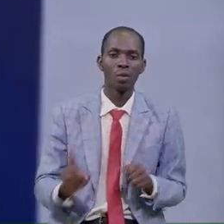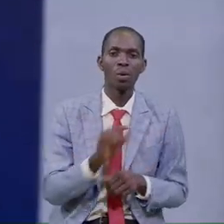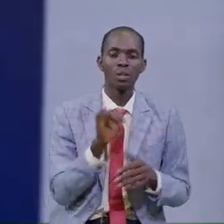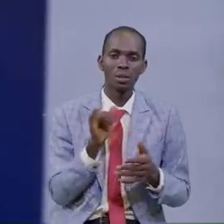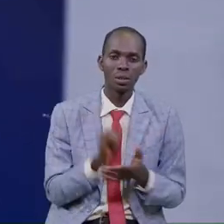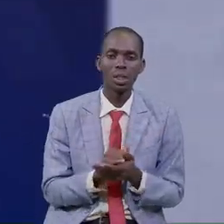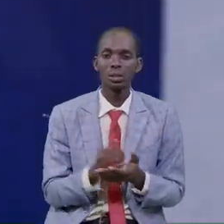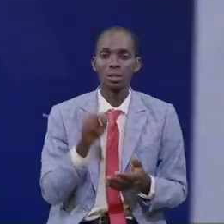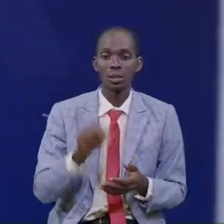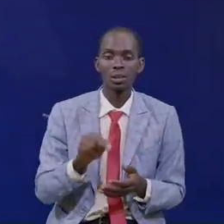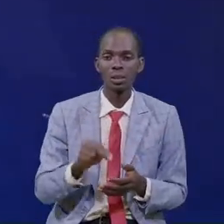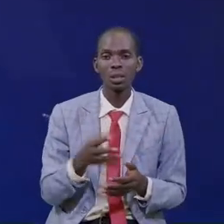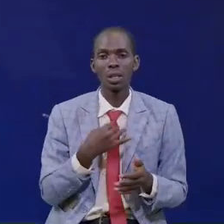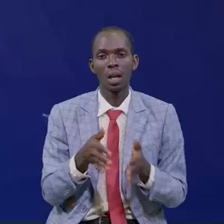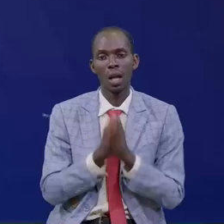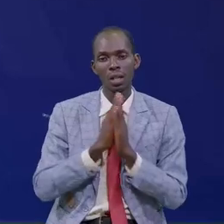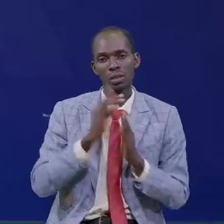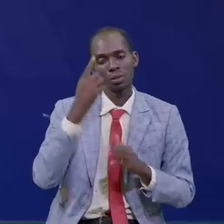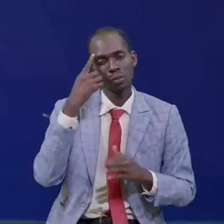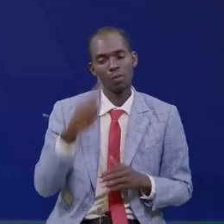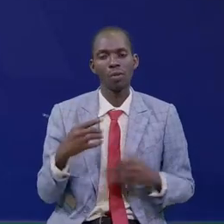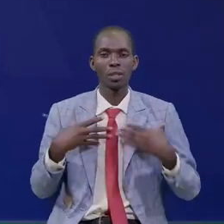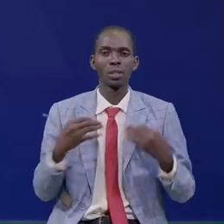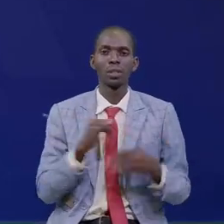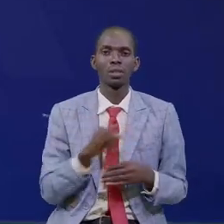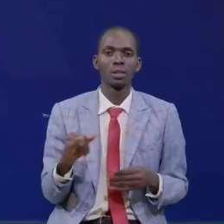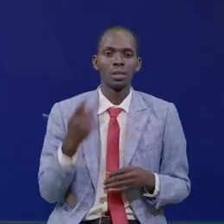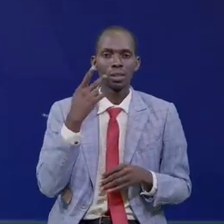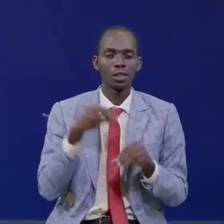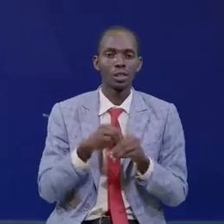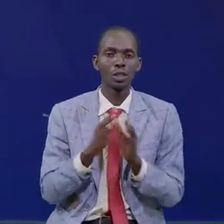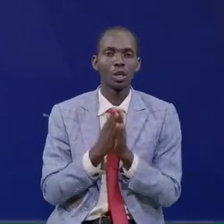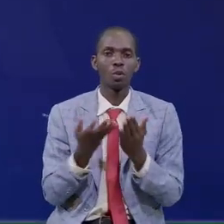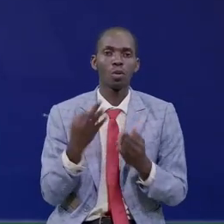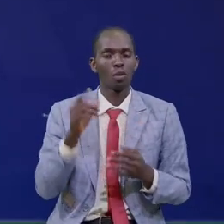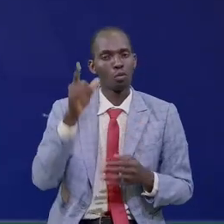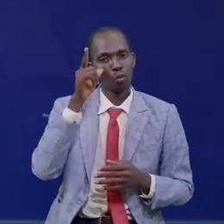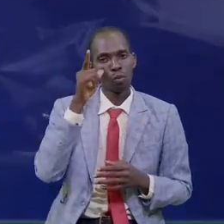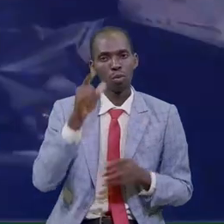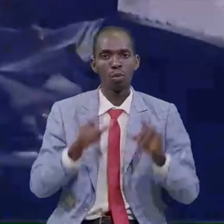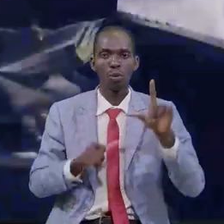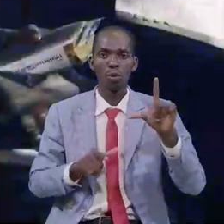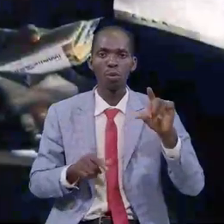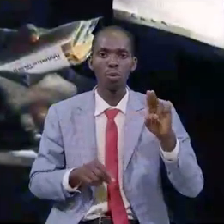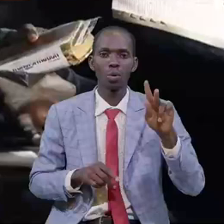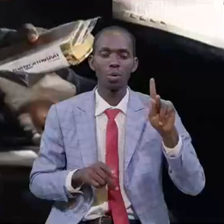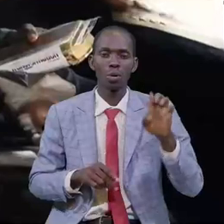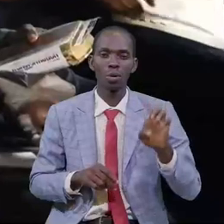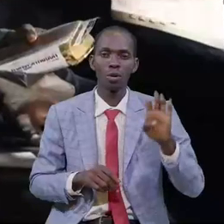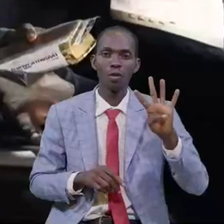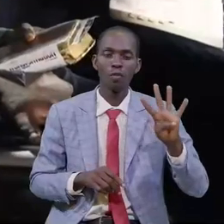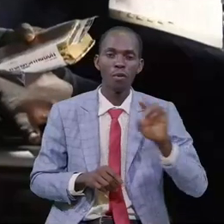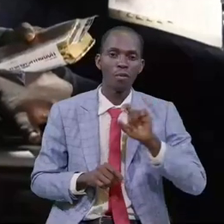guérir tous ceux qui demandent la guérison. Luke chapter 4 verse 18. In Luke chapter 4 verse